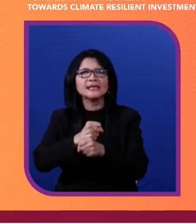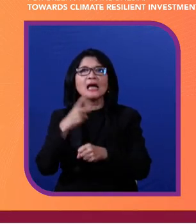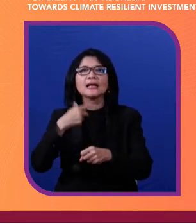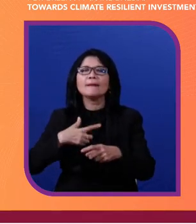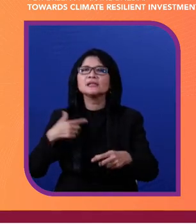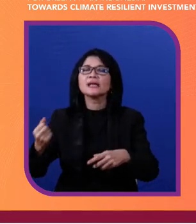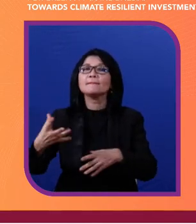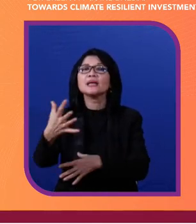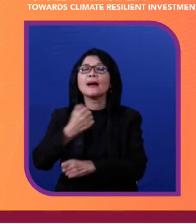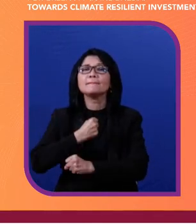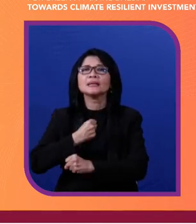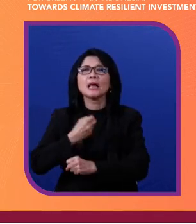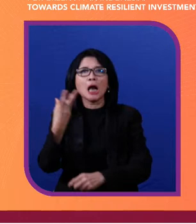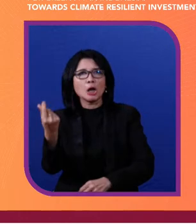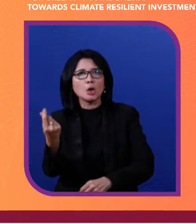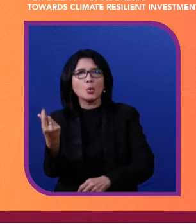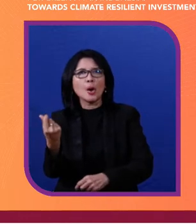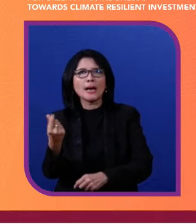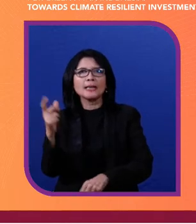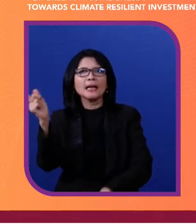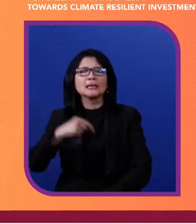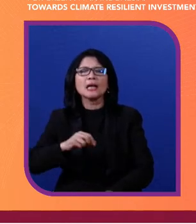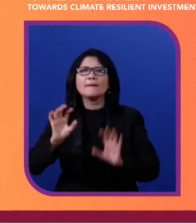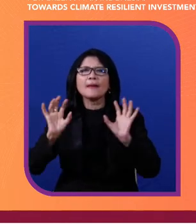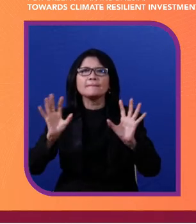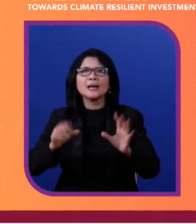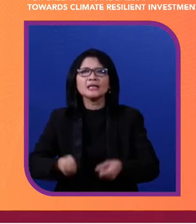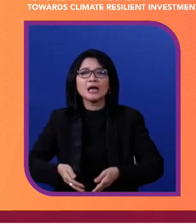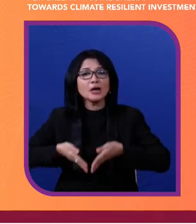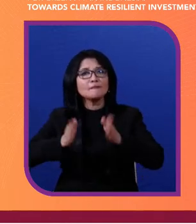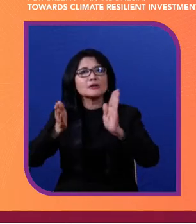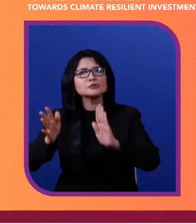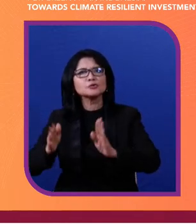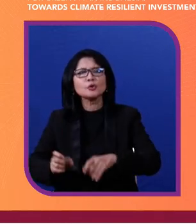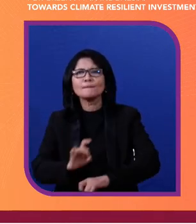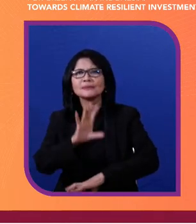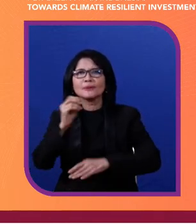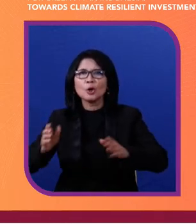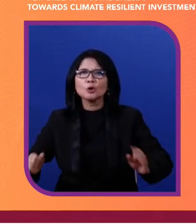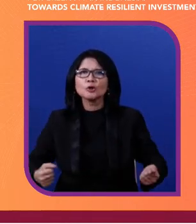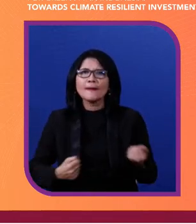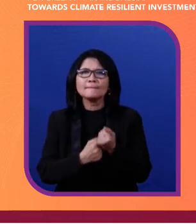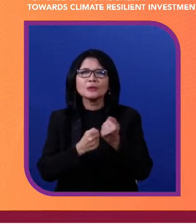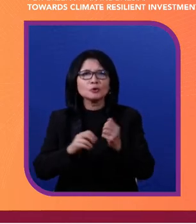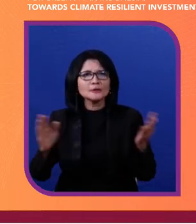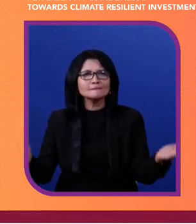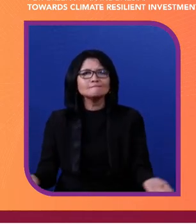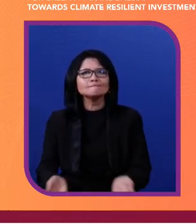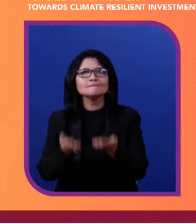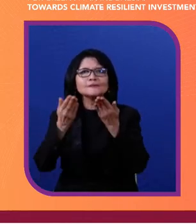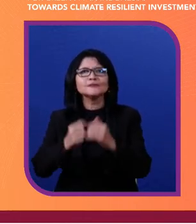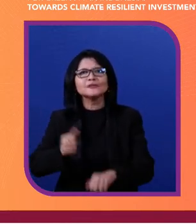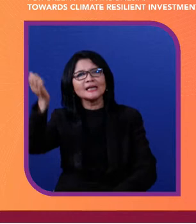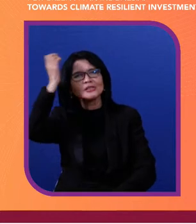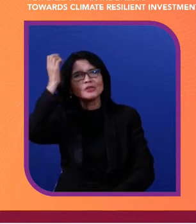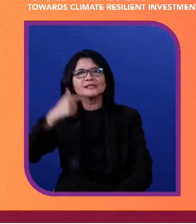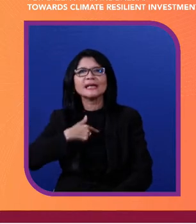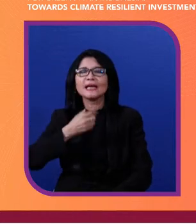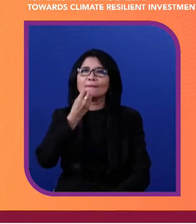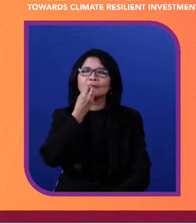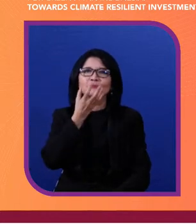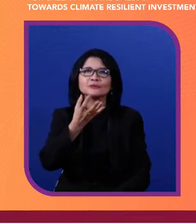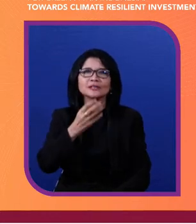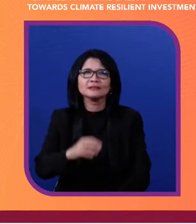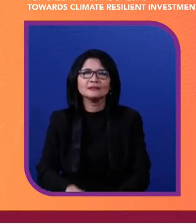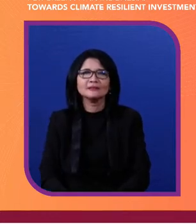green infrastructure projects in Indonesia agen alat tujhko out to be able to support the script